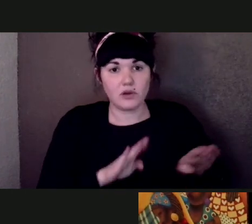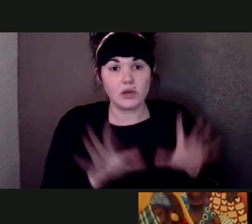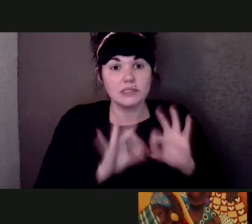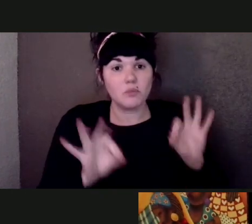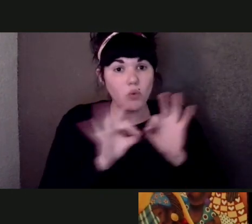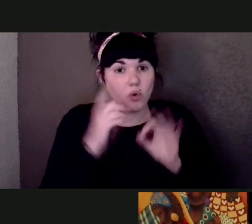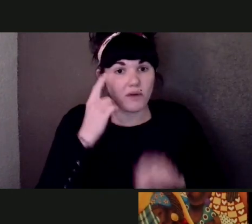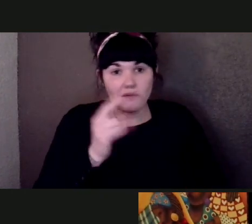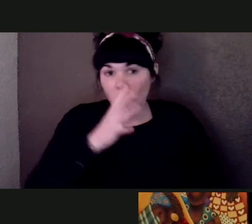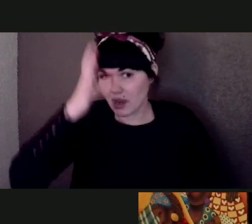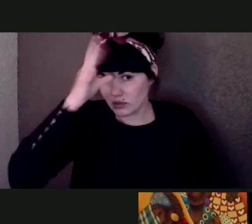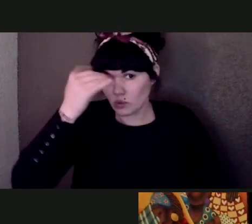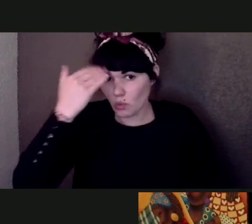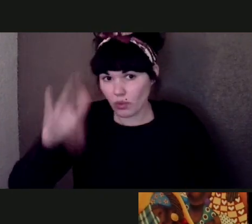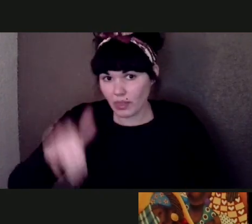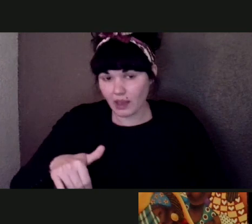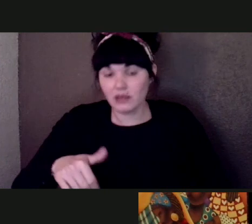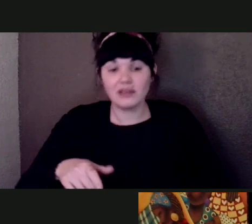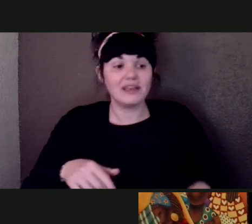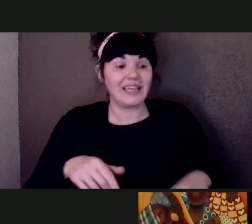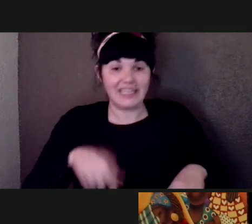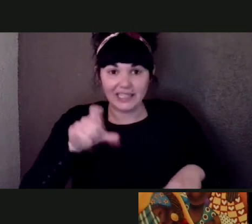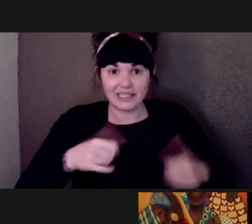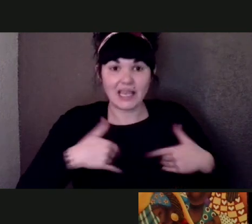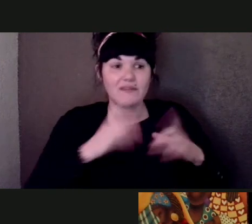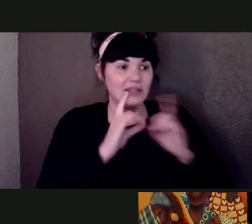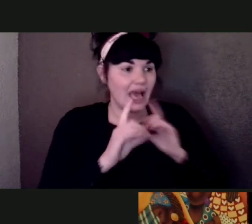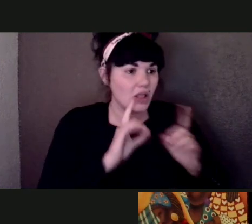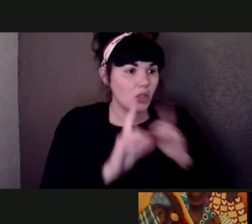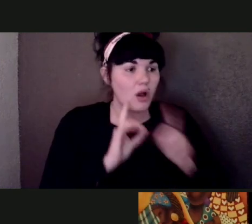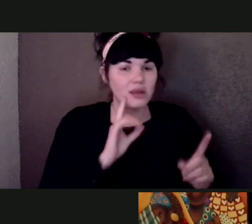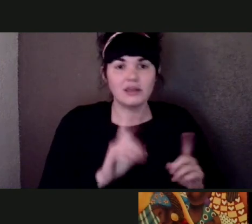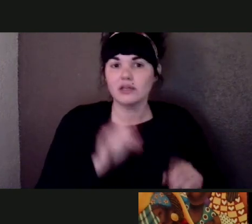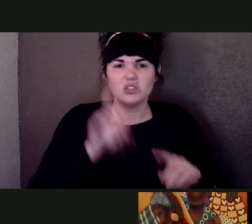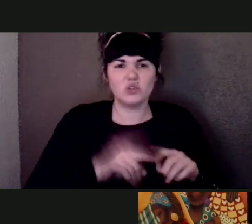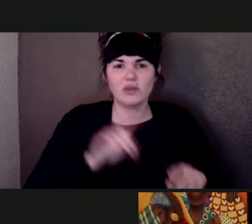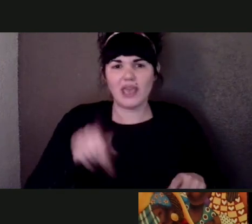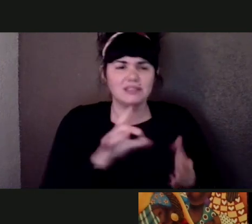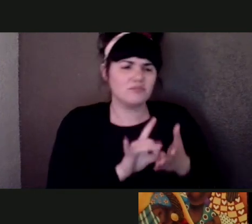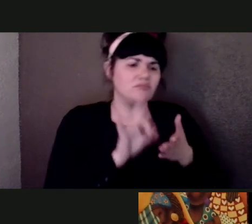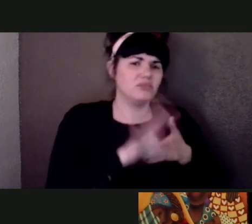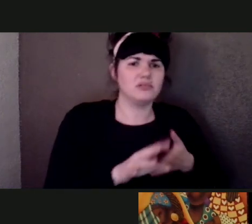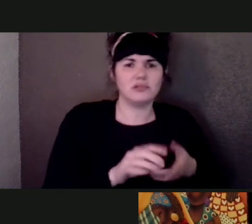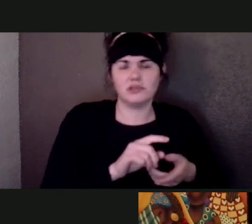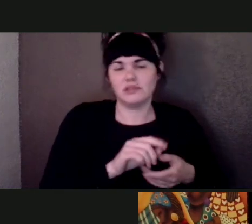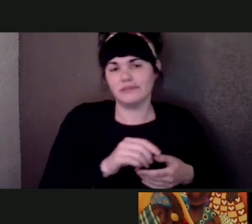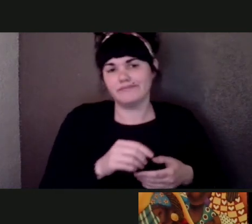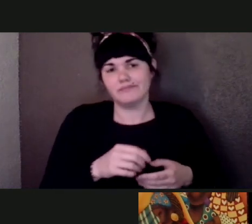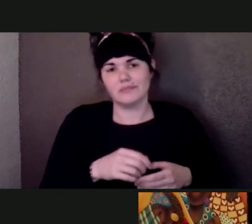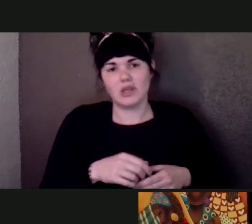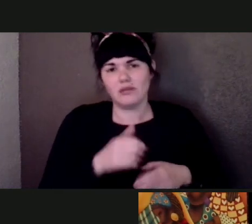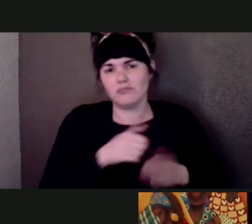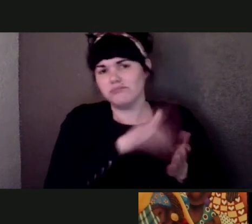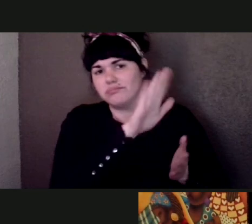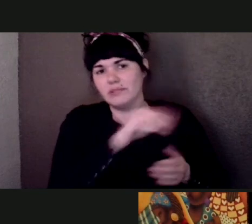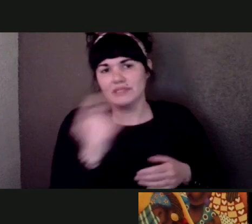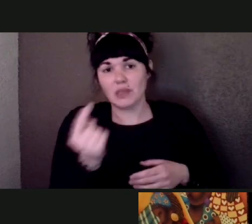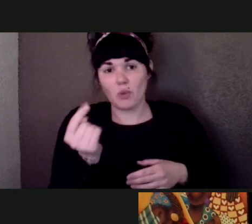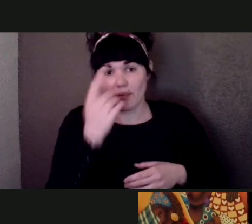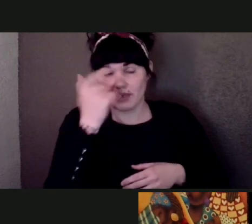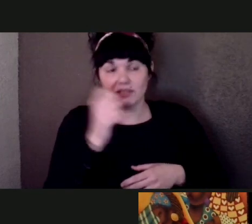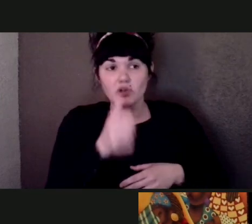quit or move or shift someone because of, uh, someone not doing the way doing things the way you may want them to be done. So A